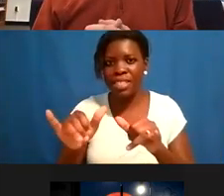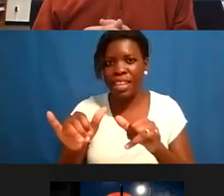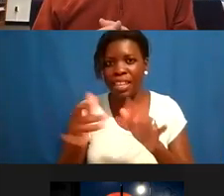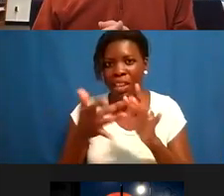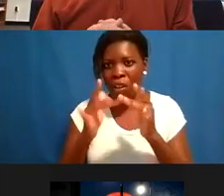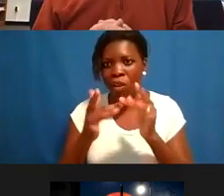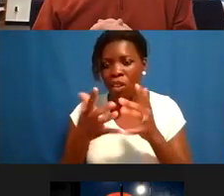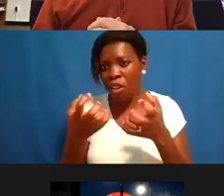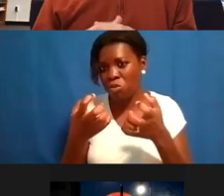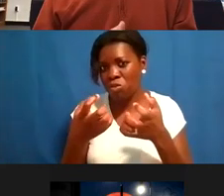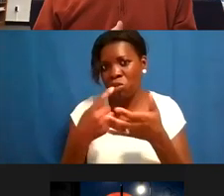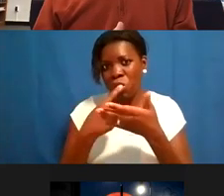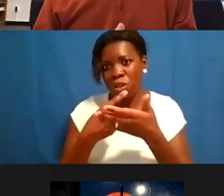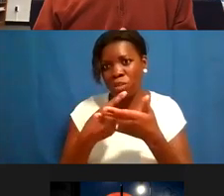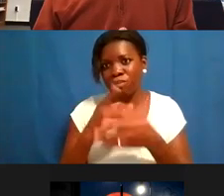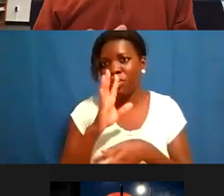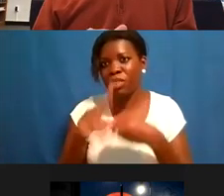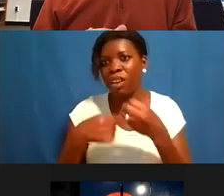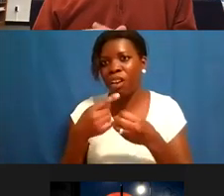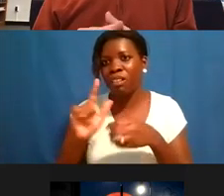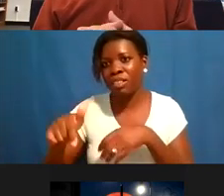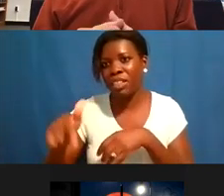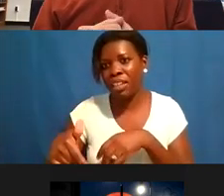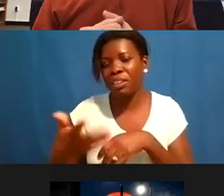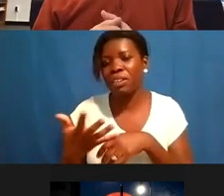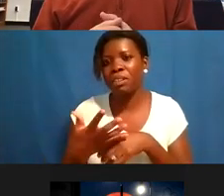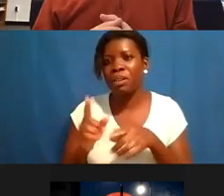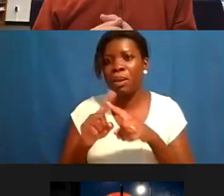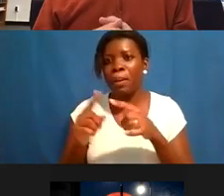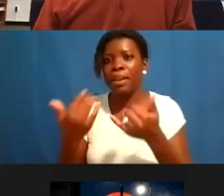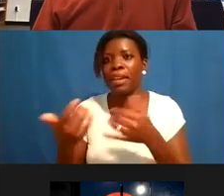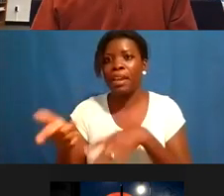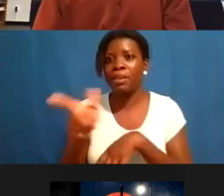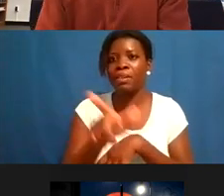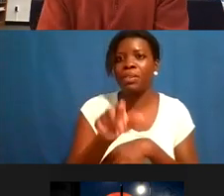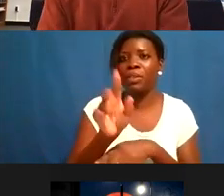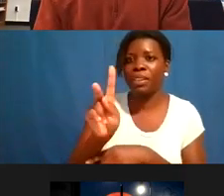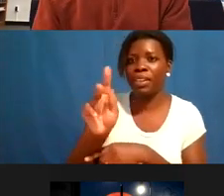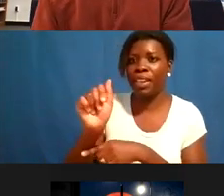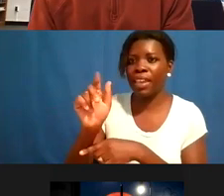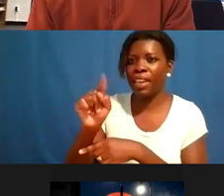things you'd like to talk to us afterwards. But now over to you, Catherine.